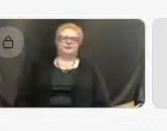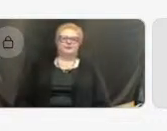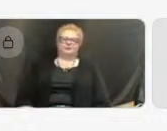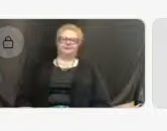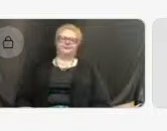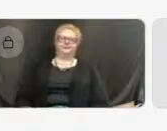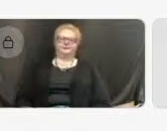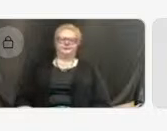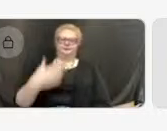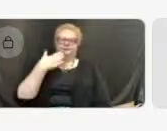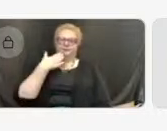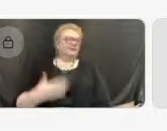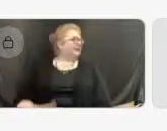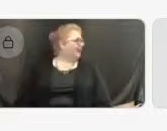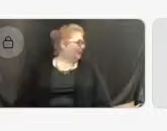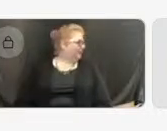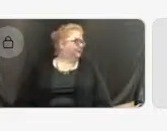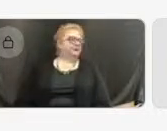Thank you.